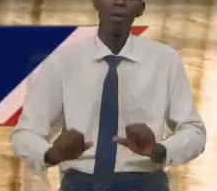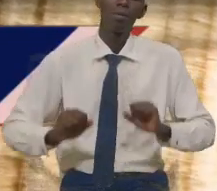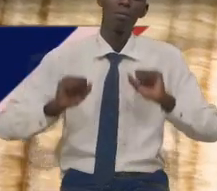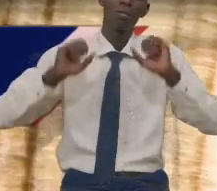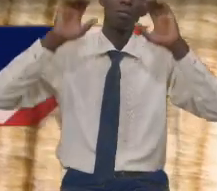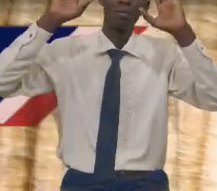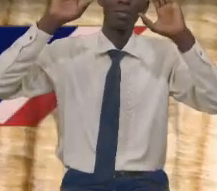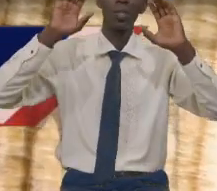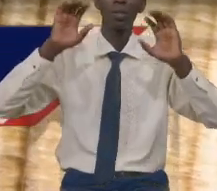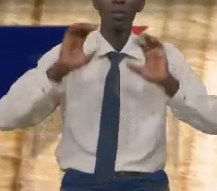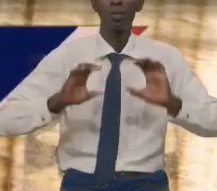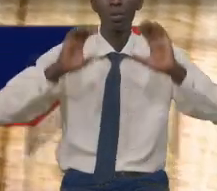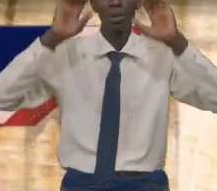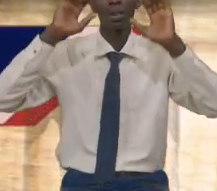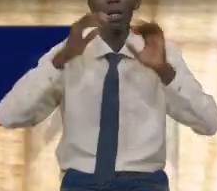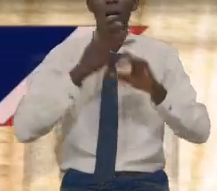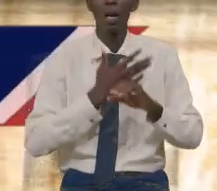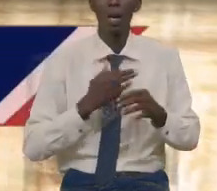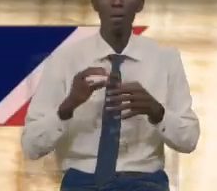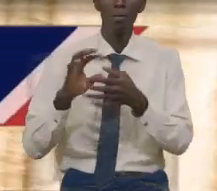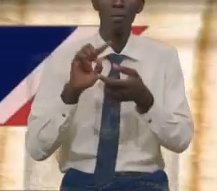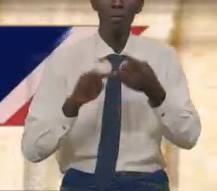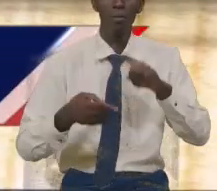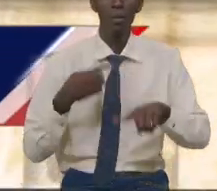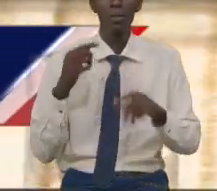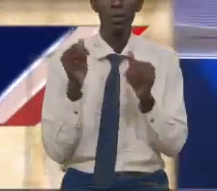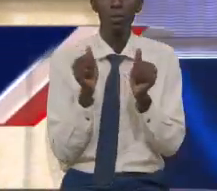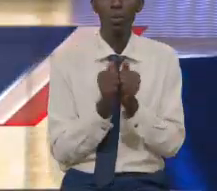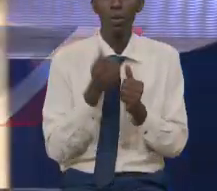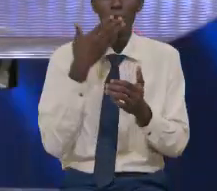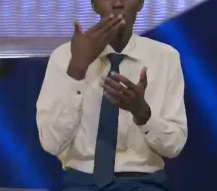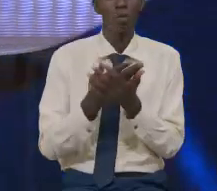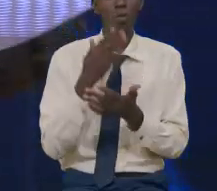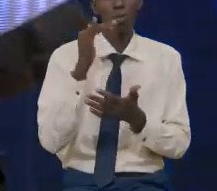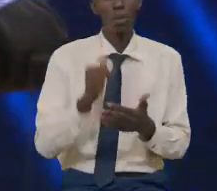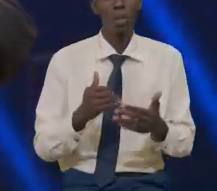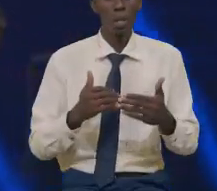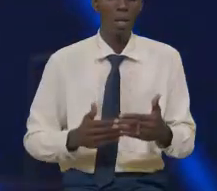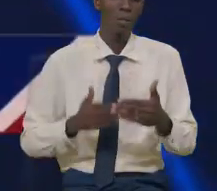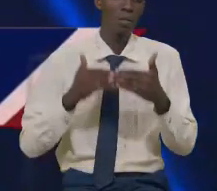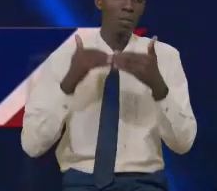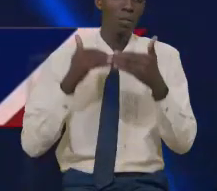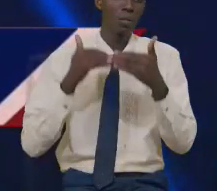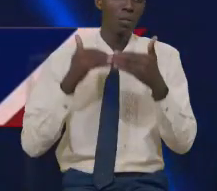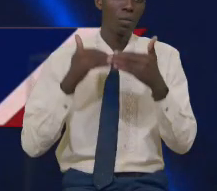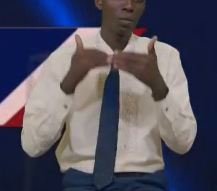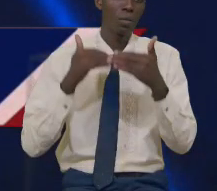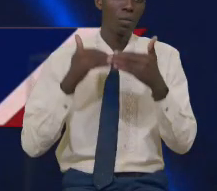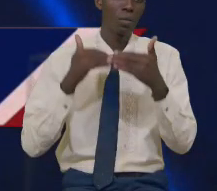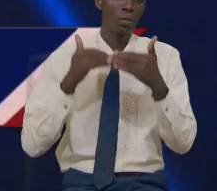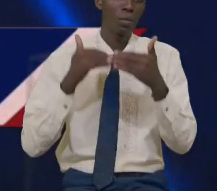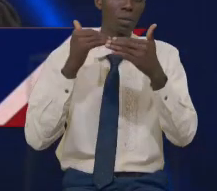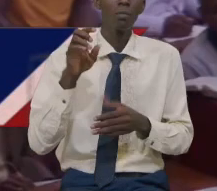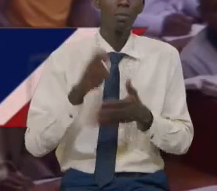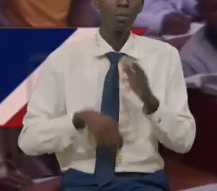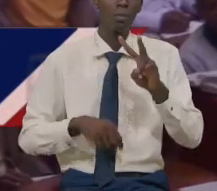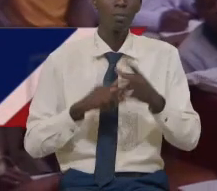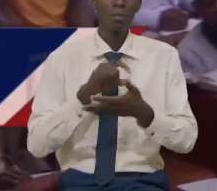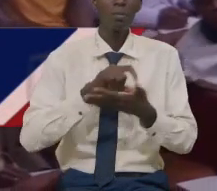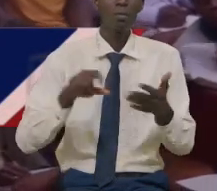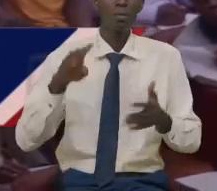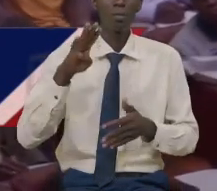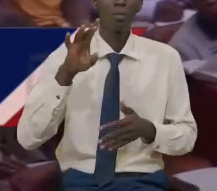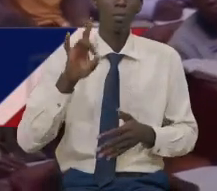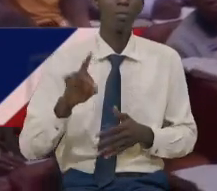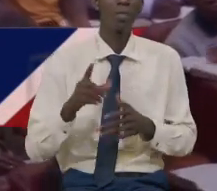goodly advanced. We're looking at Daniel chapter 2, reading from verse 48. It says, then the king